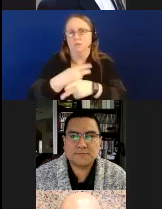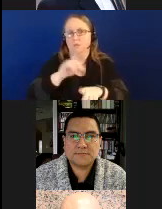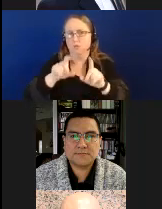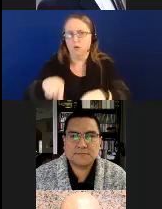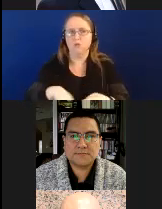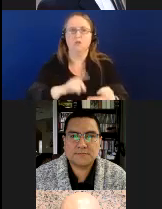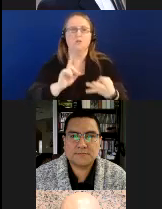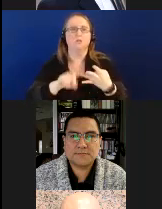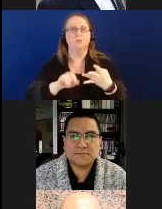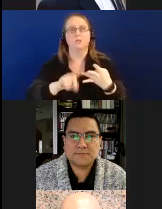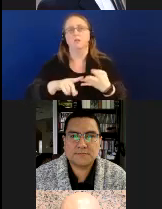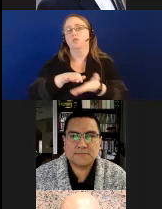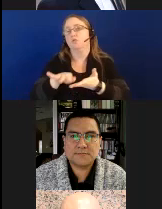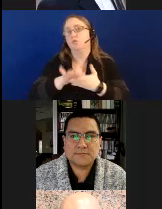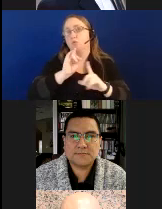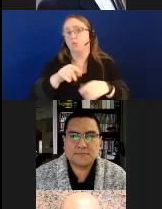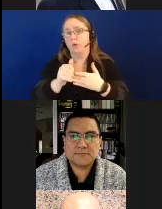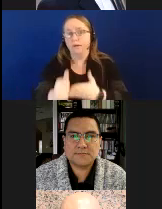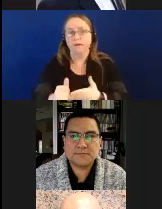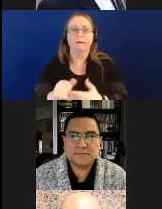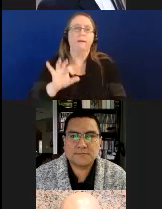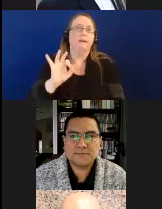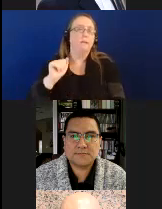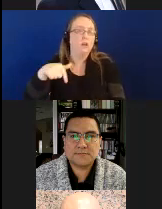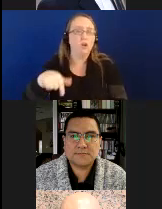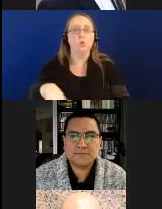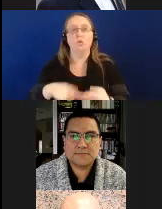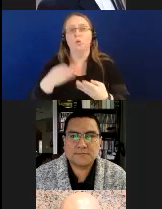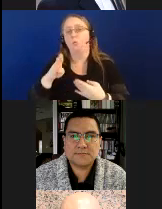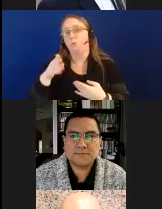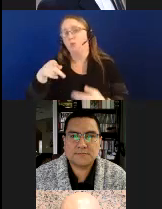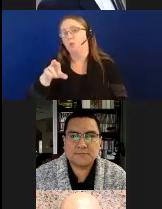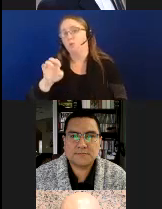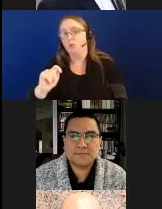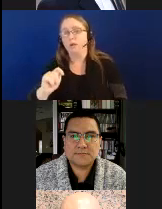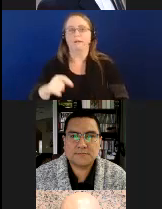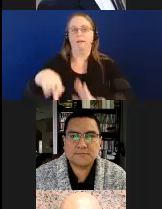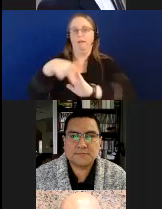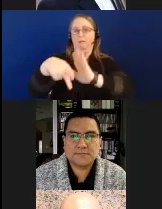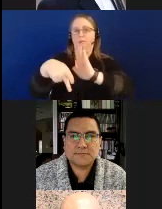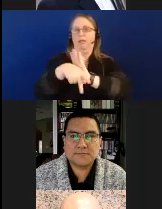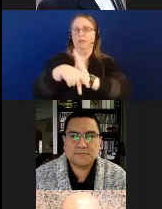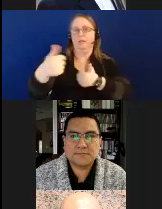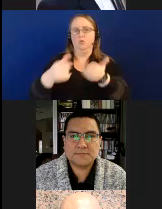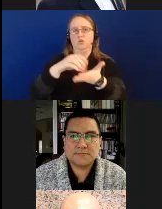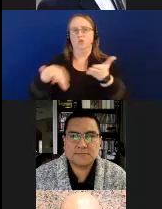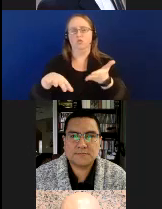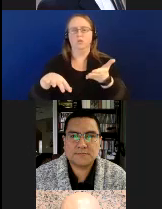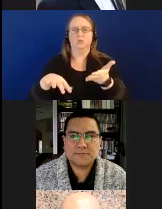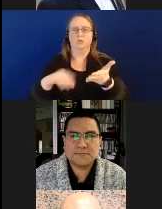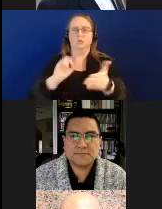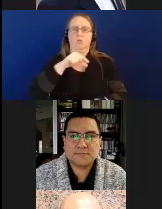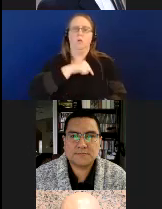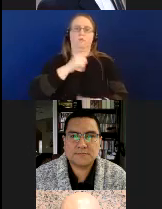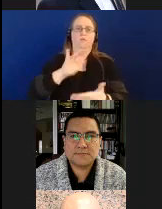scoring reporting guide, we have FAQs, we have blueprints, and we also have a policy about which students qualify for a